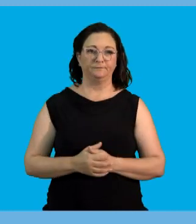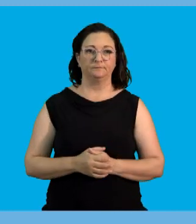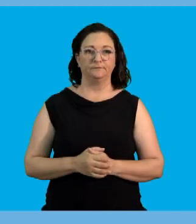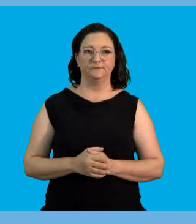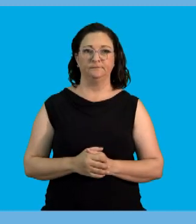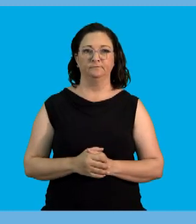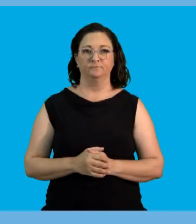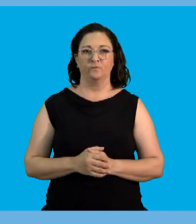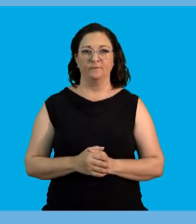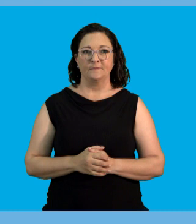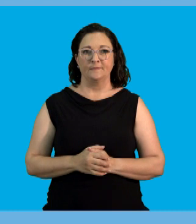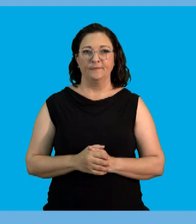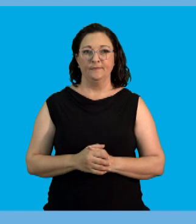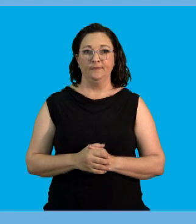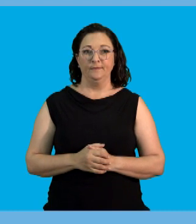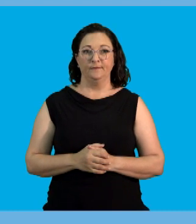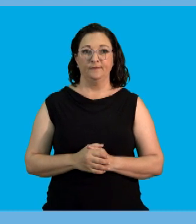The ball